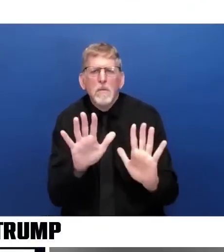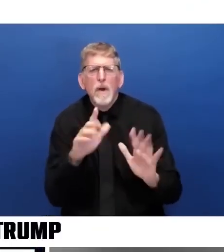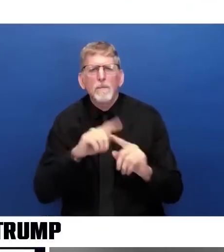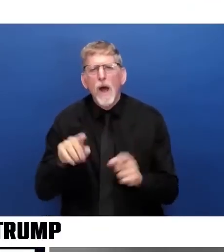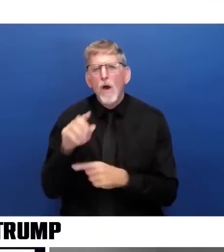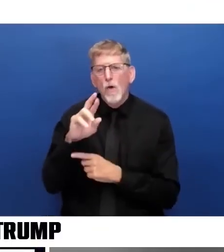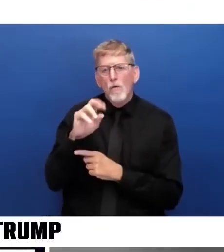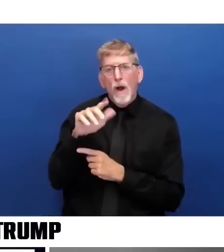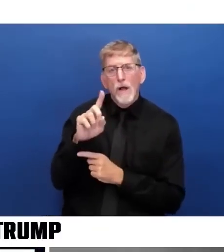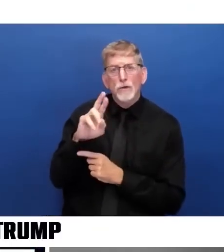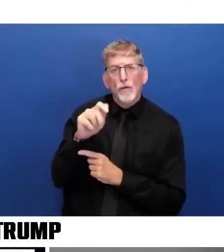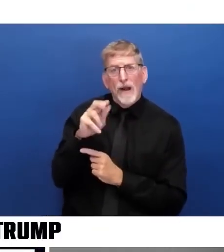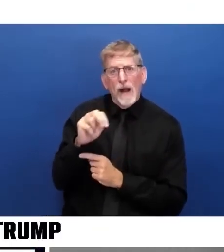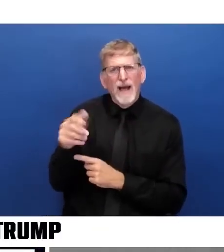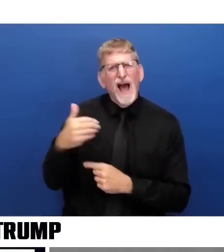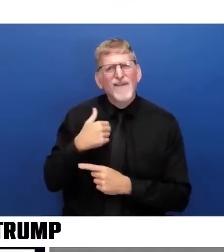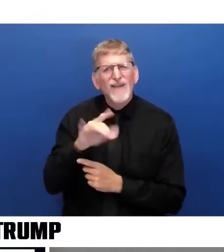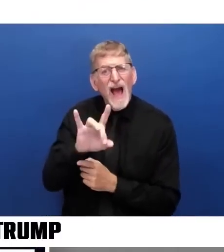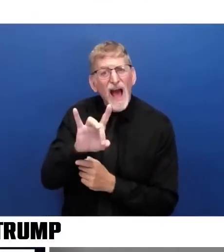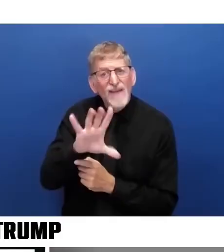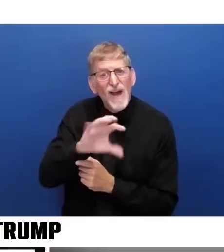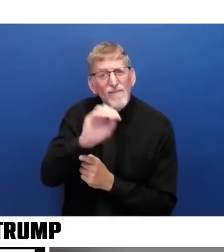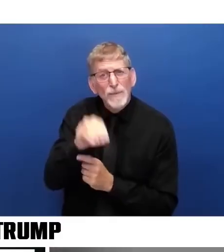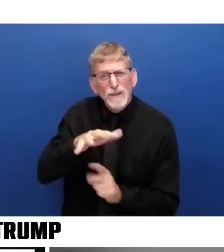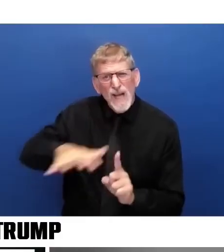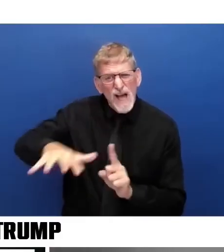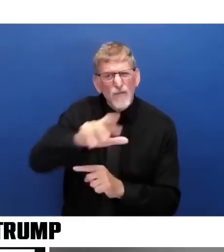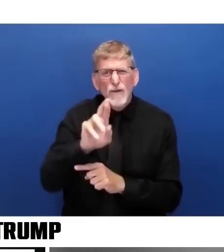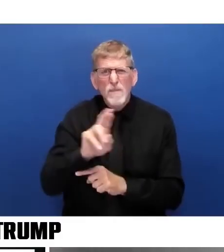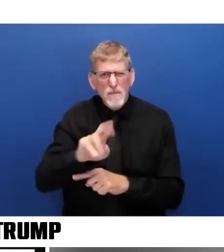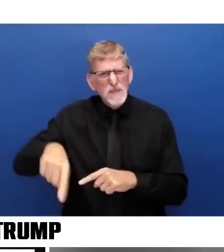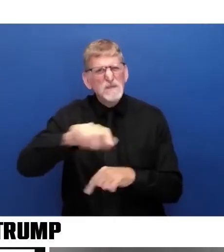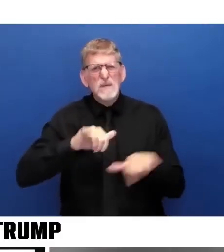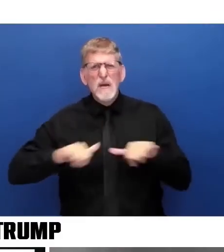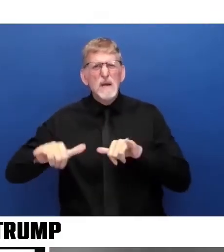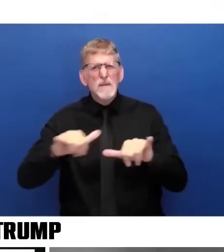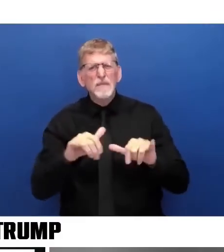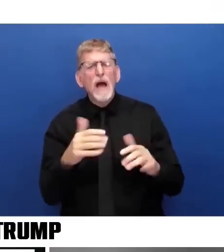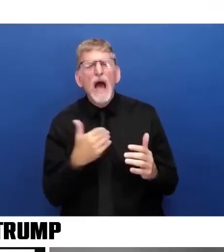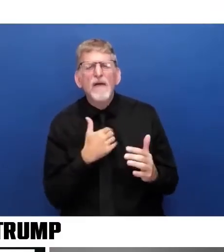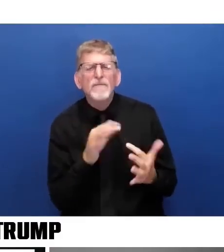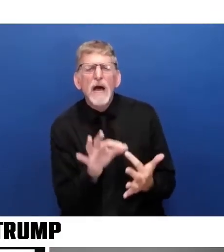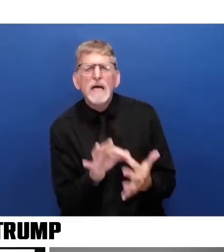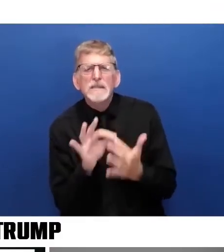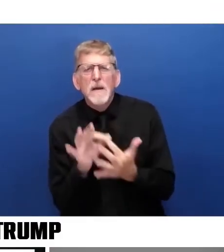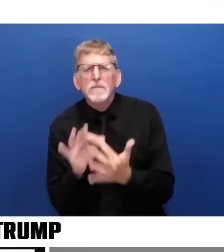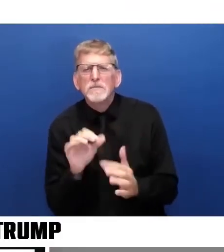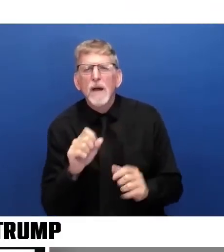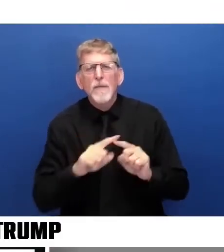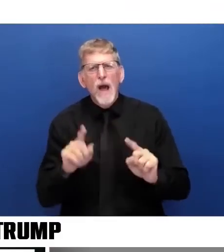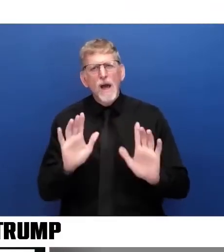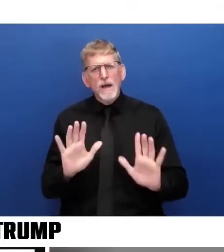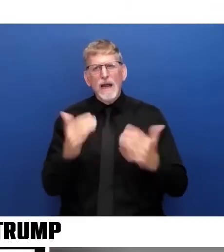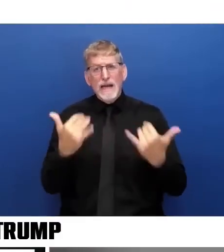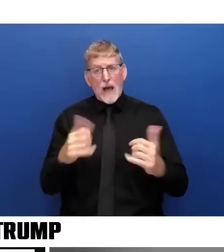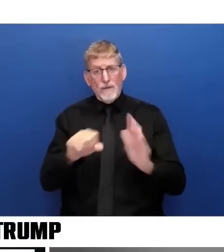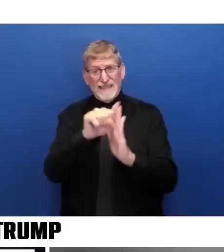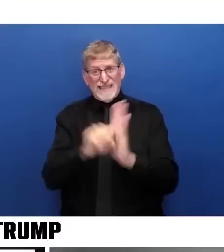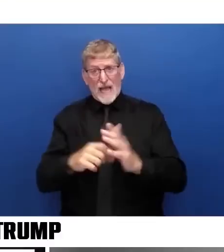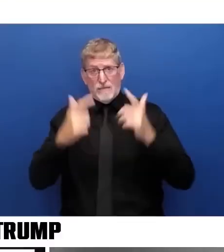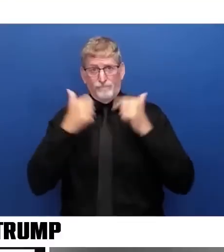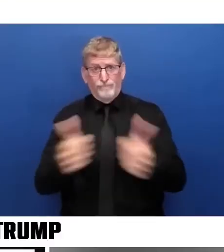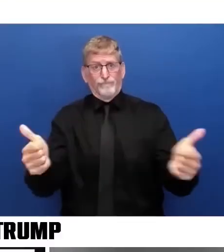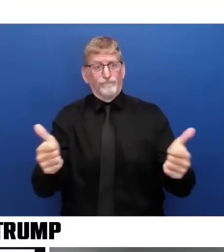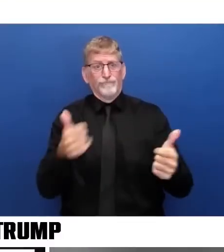Very important. But we were able to get it, and now states are voting on it. And for the first time, you're going to see, look, this